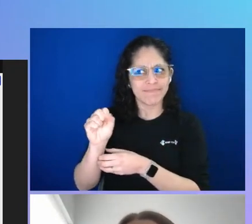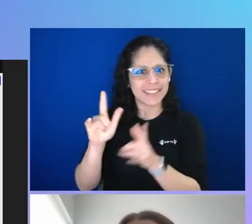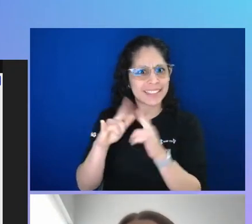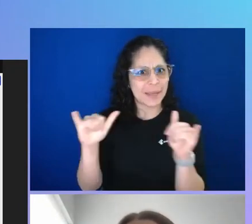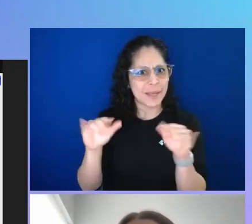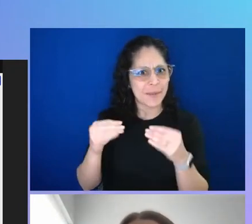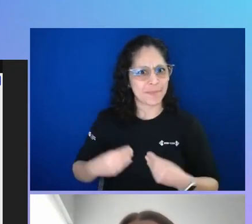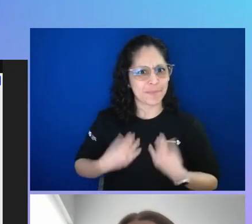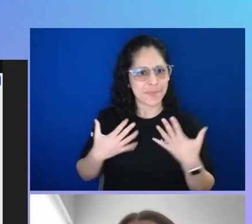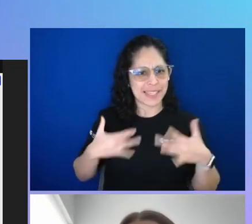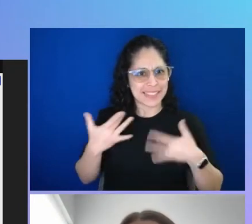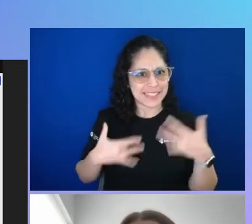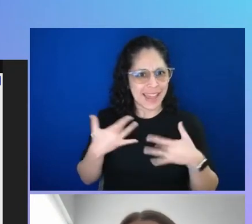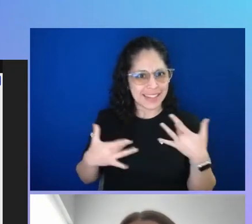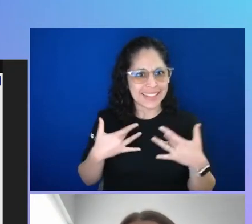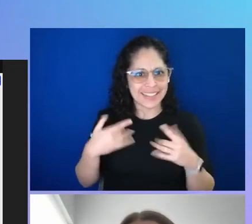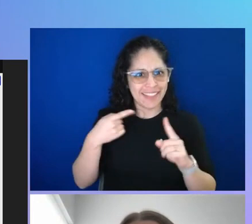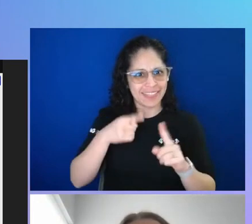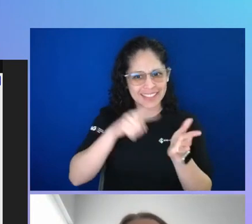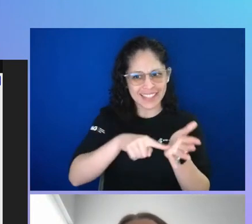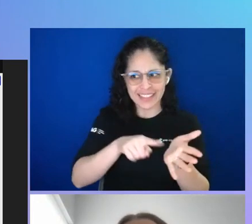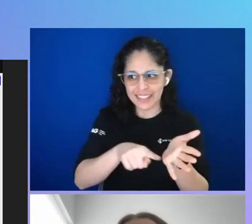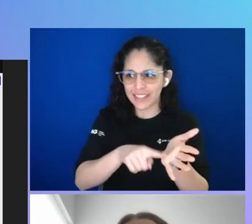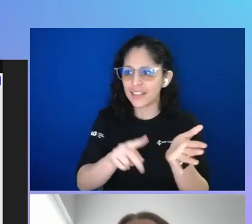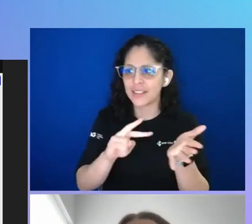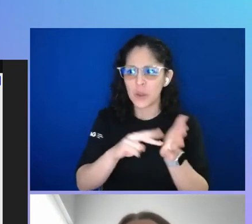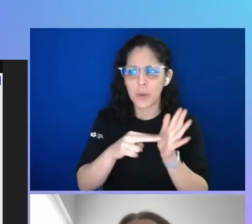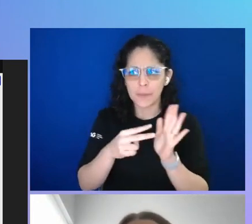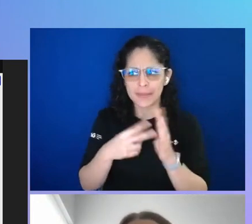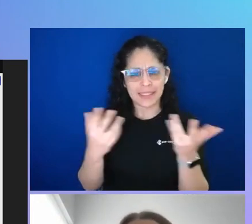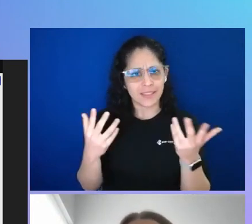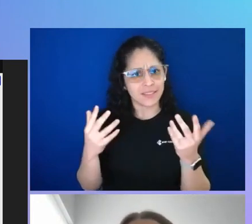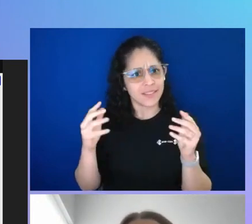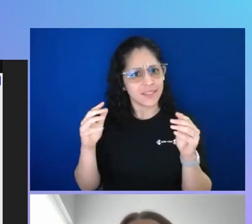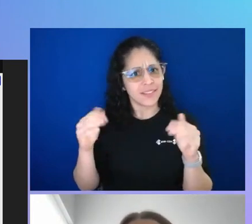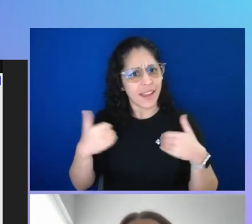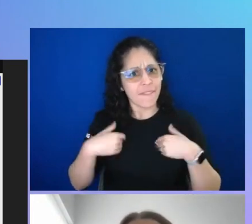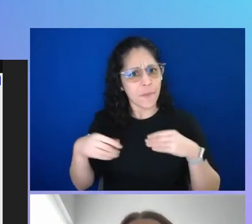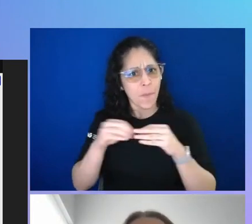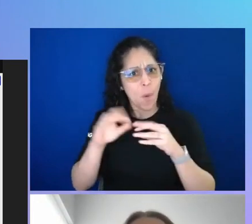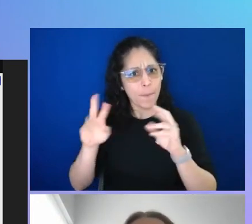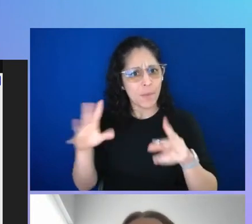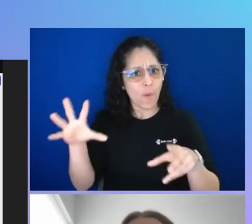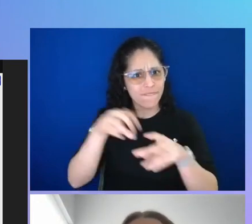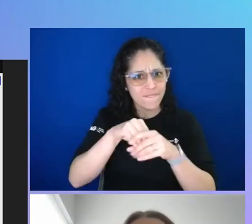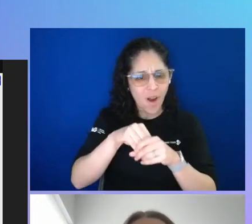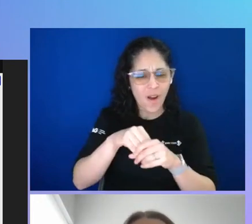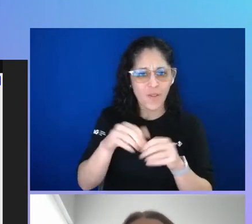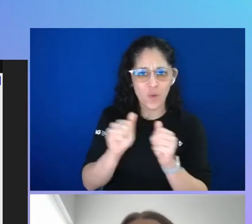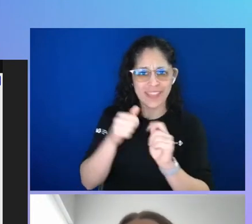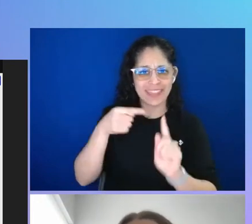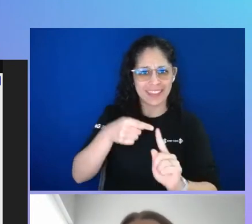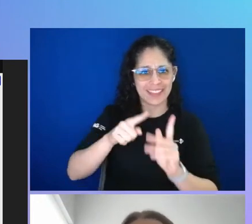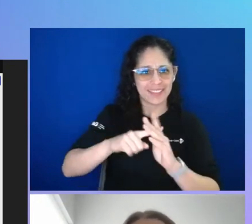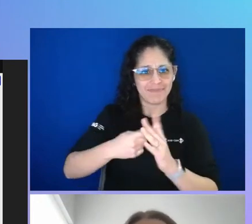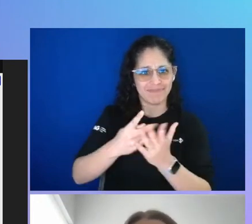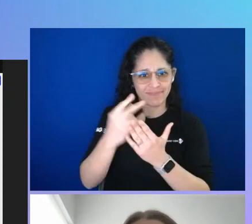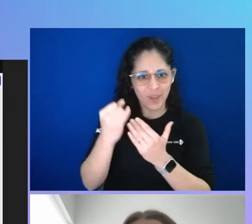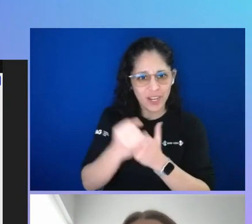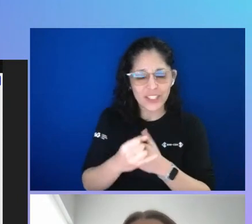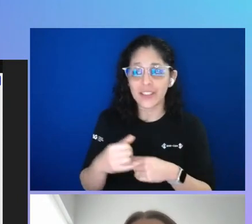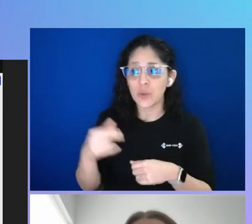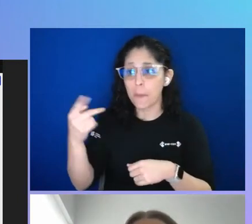people involved in wanting to take part in this initiative. So for us, we had beyond our PMs, our